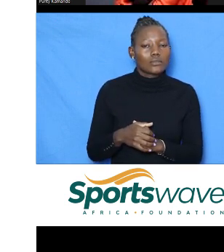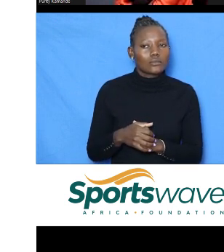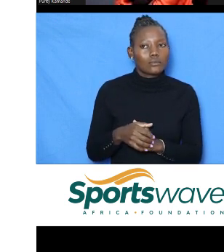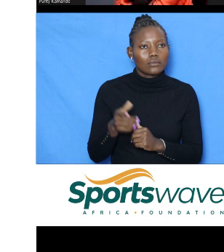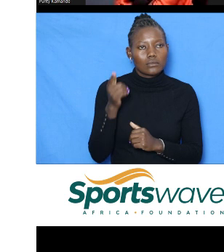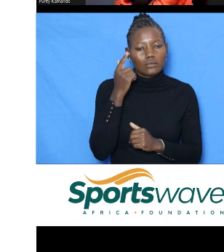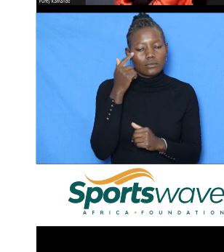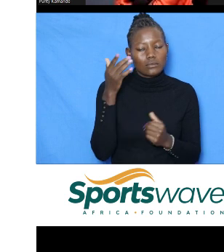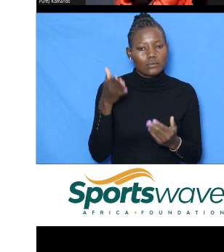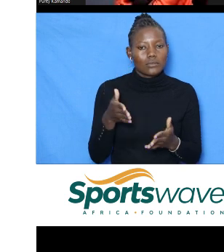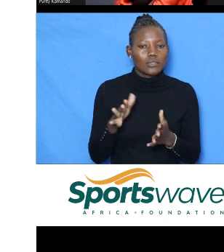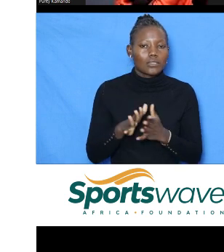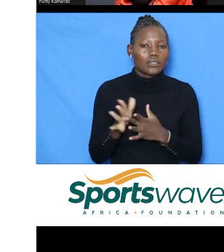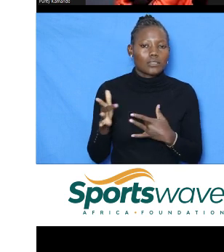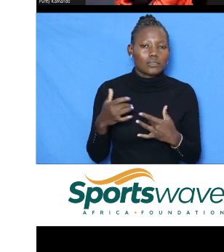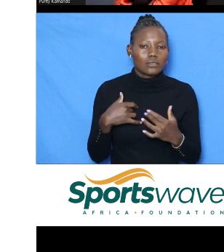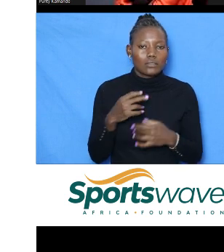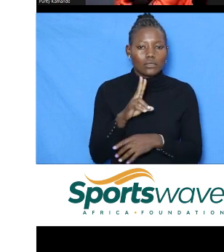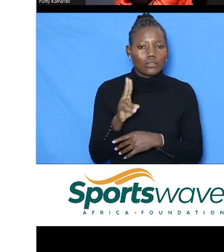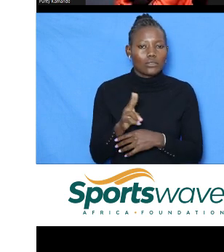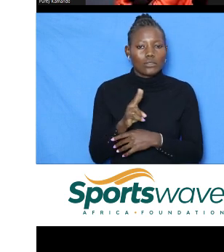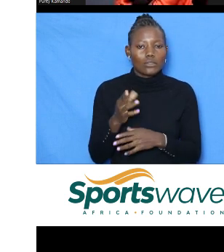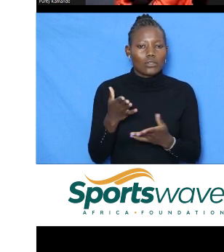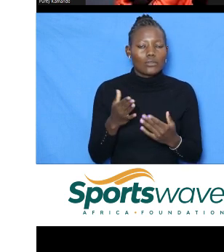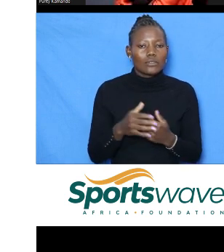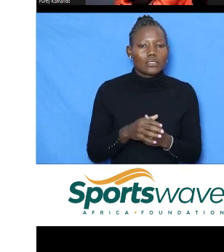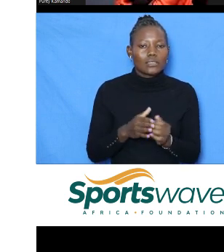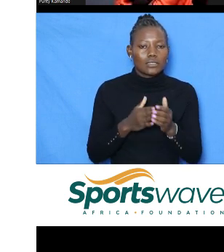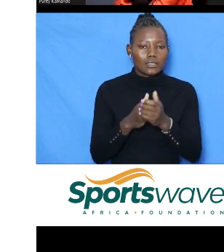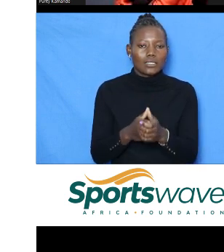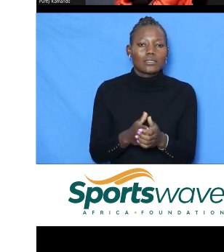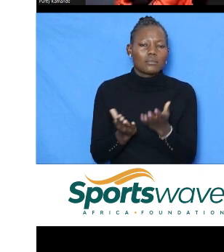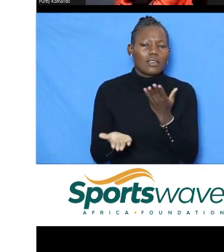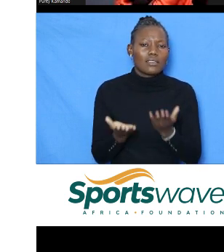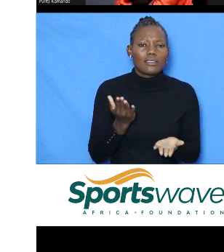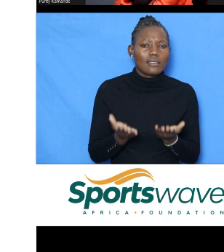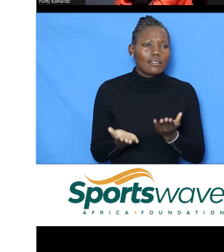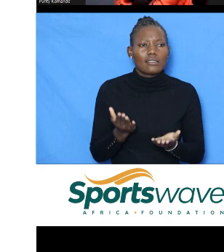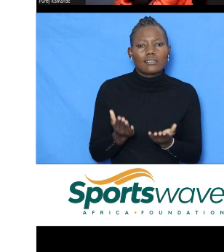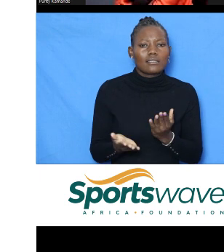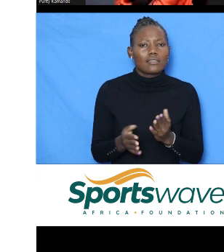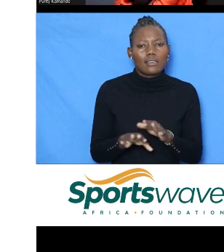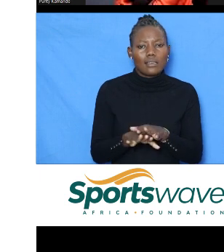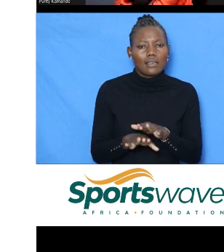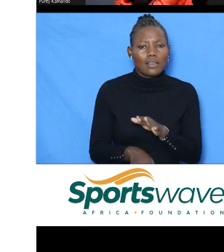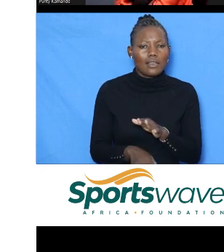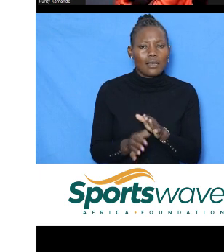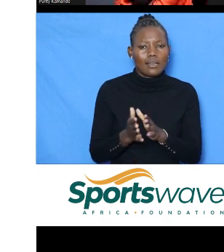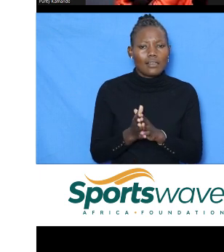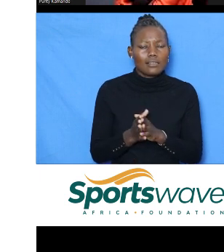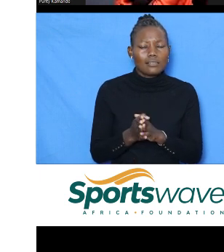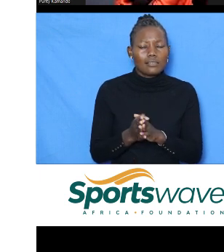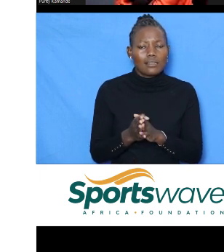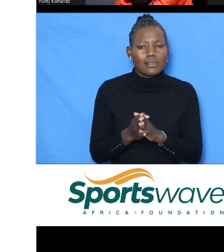this, then it is considered for use of these supplements is guided by either it is under a research